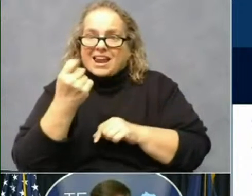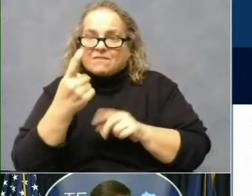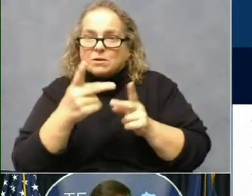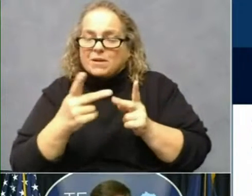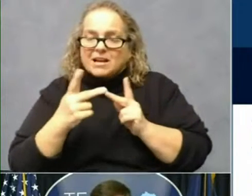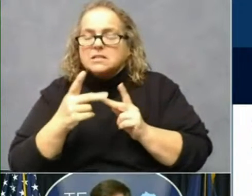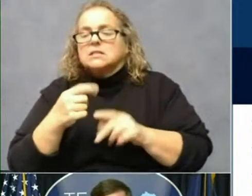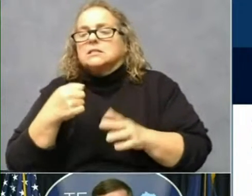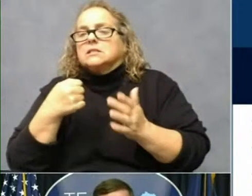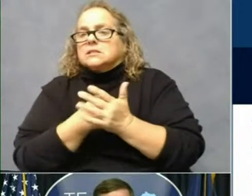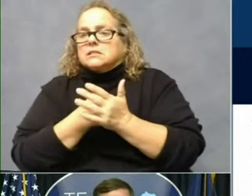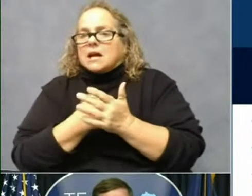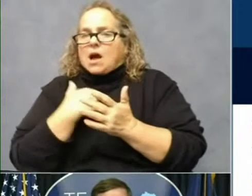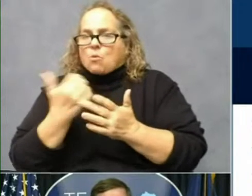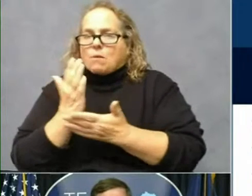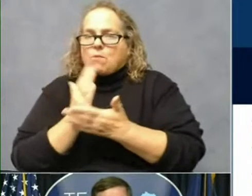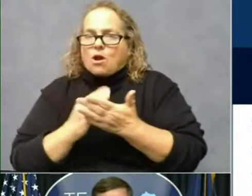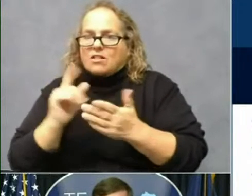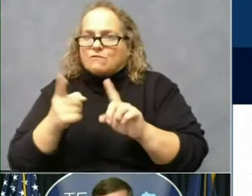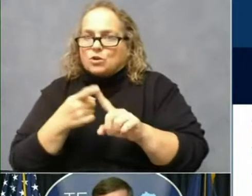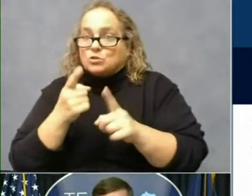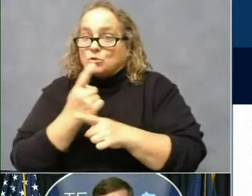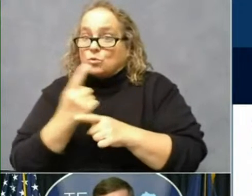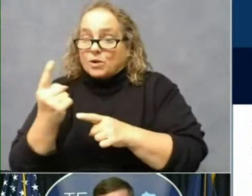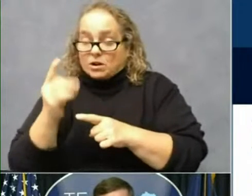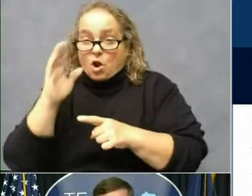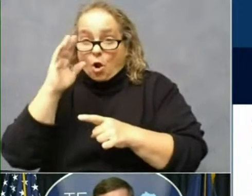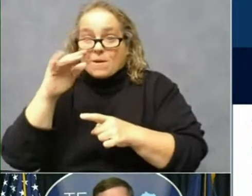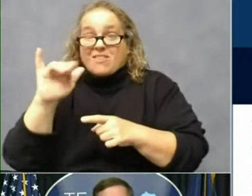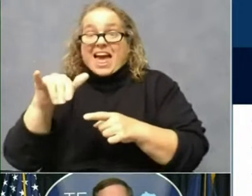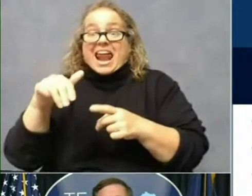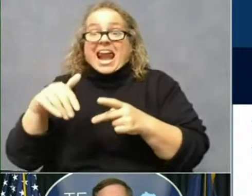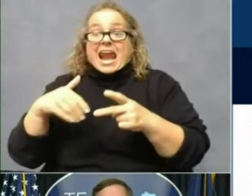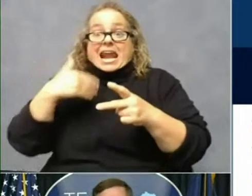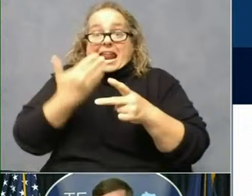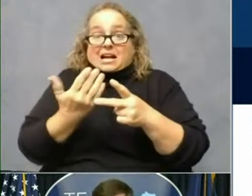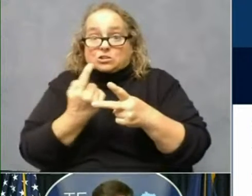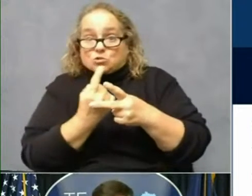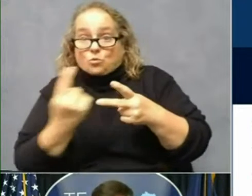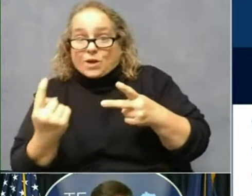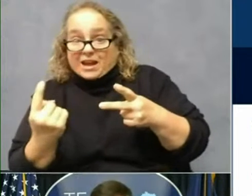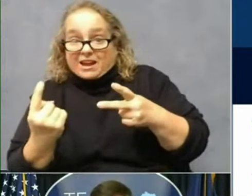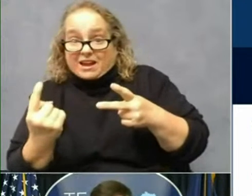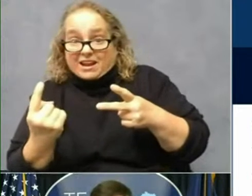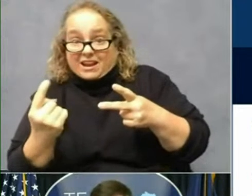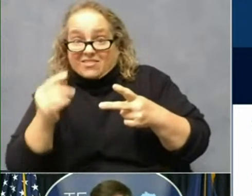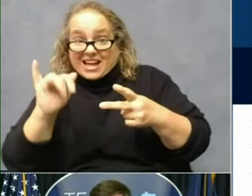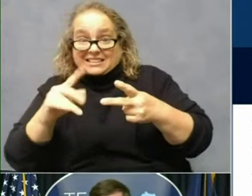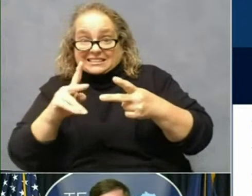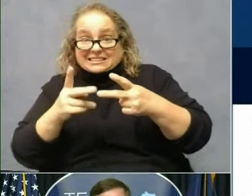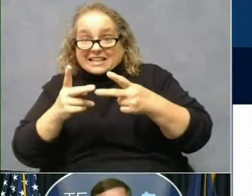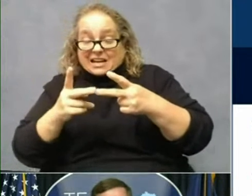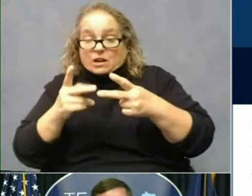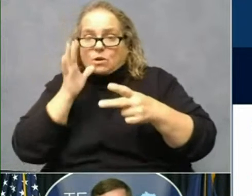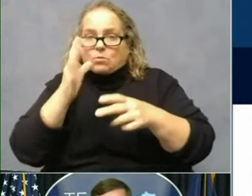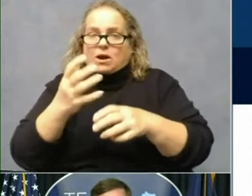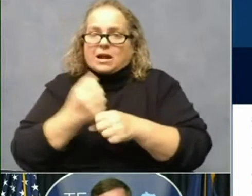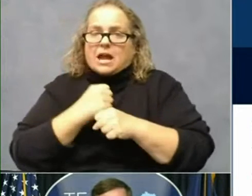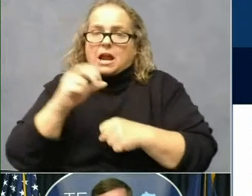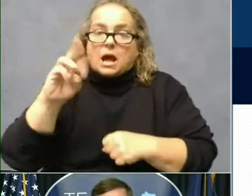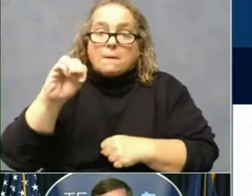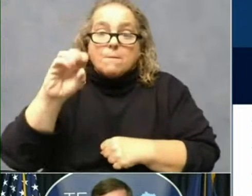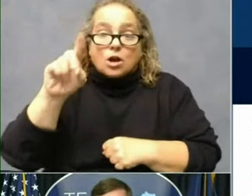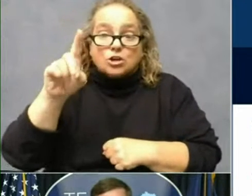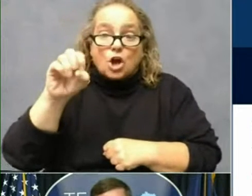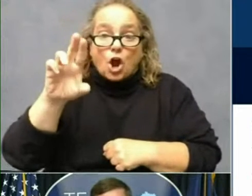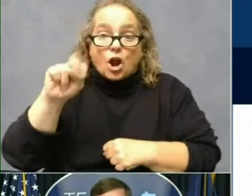first week. Well, it's our hope that very next week that we get our first shipment of Moderna vaccinations, and